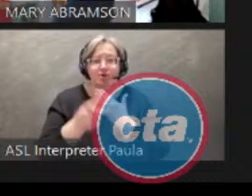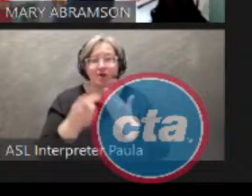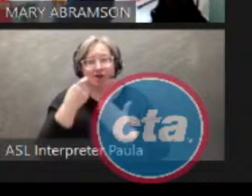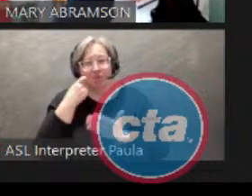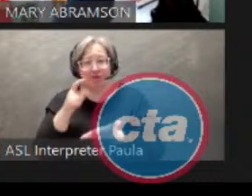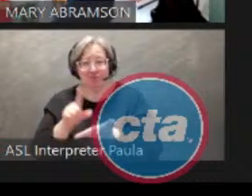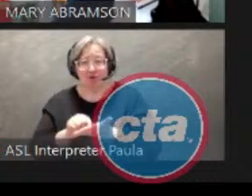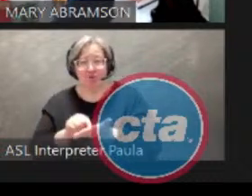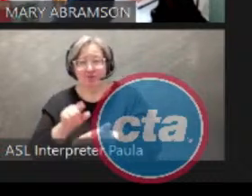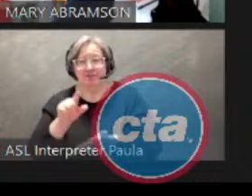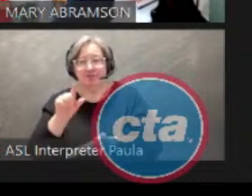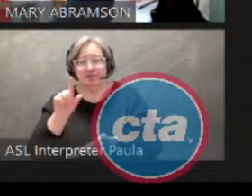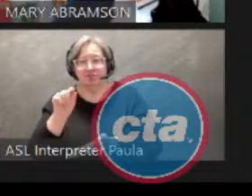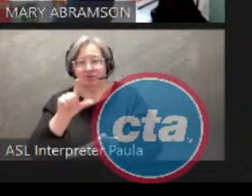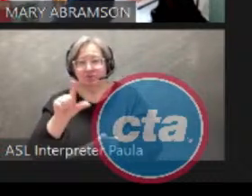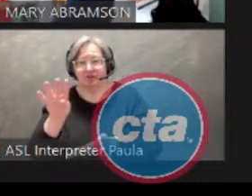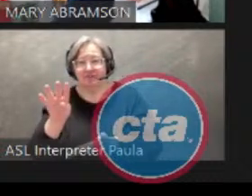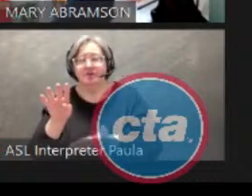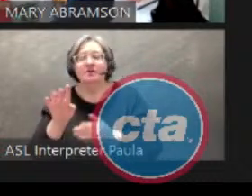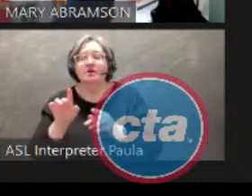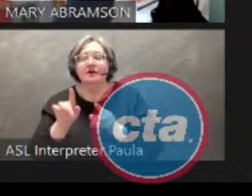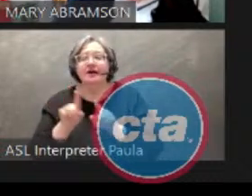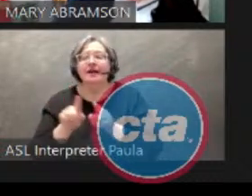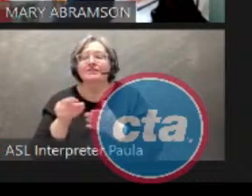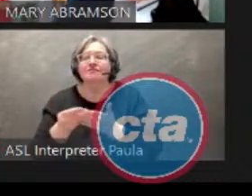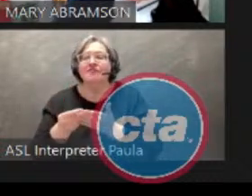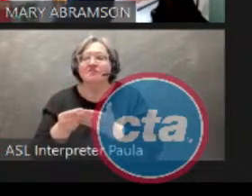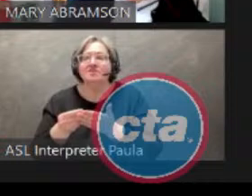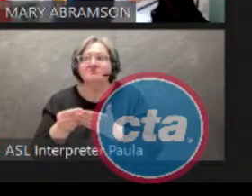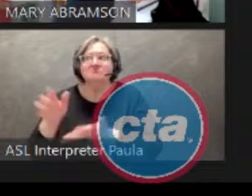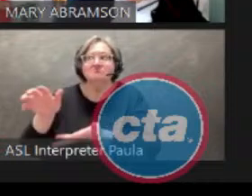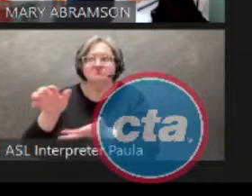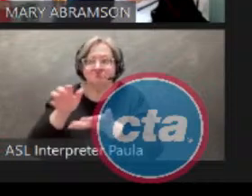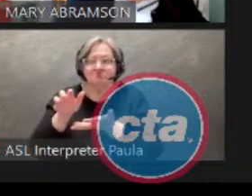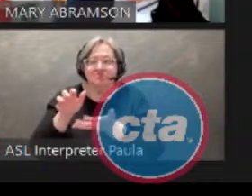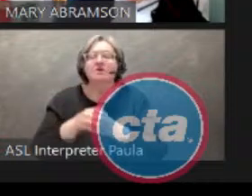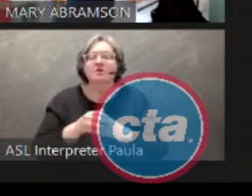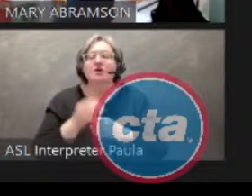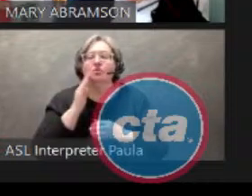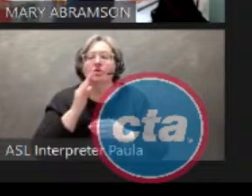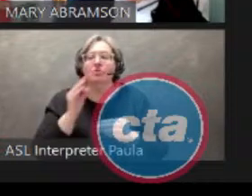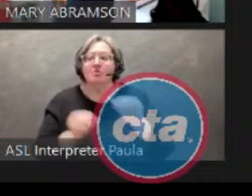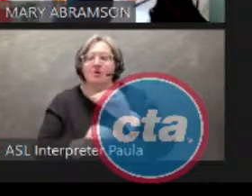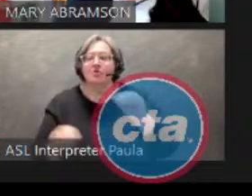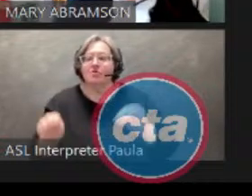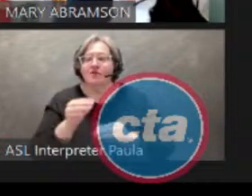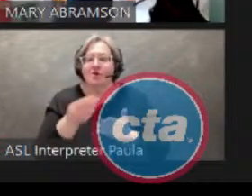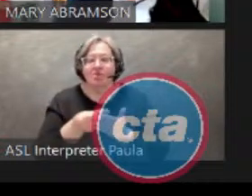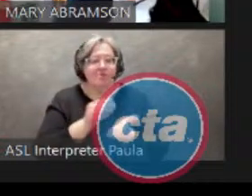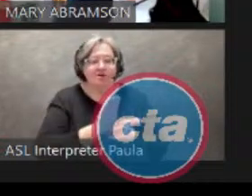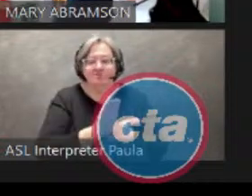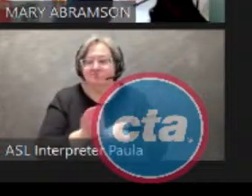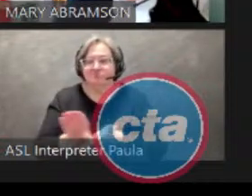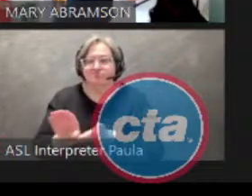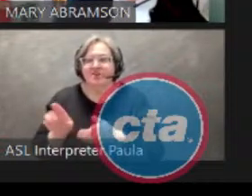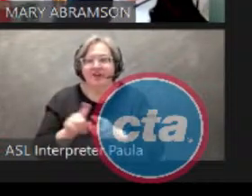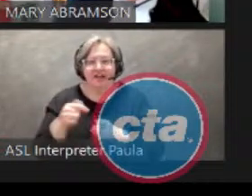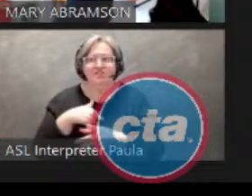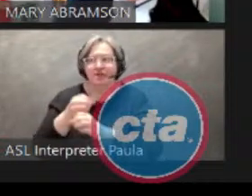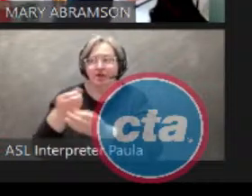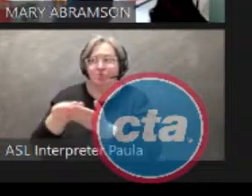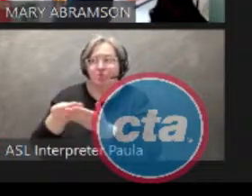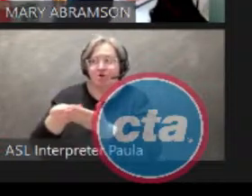in 2024, as funding does become available. So we may be shifting funds around to as money becomes